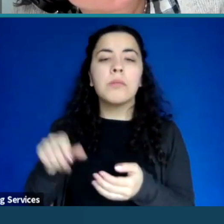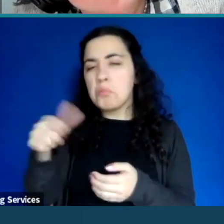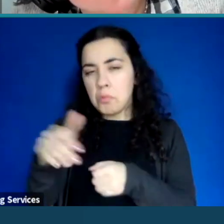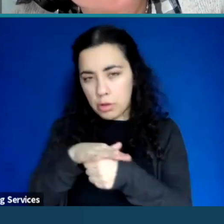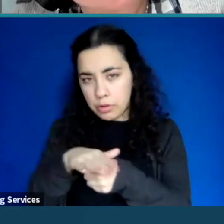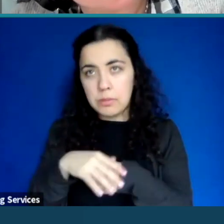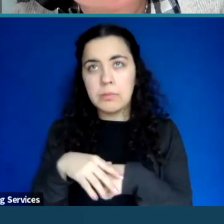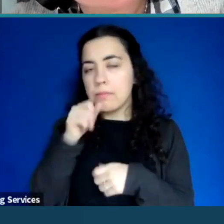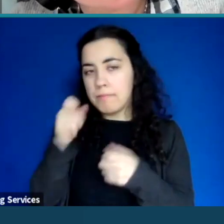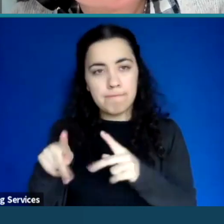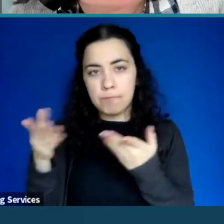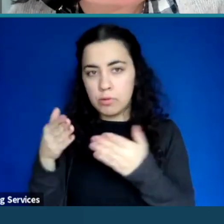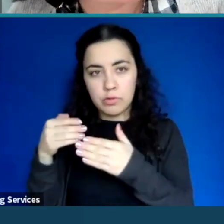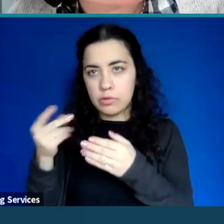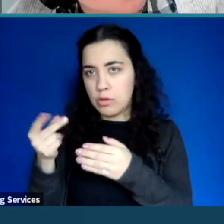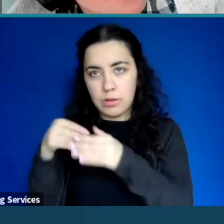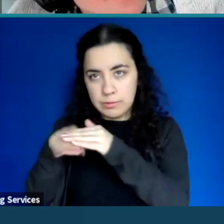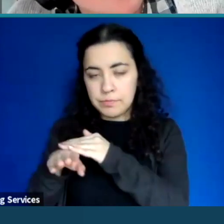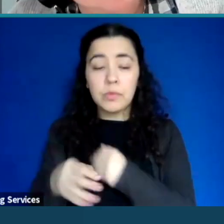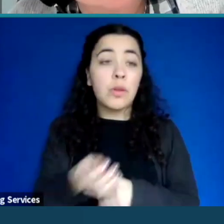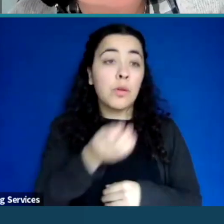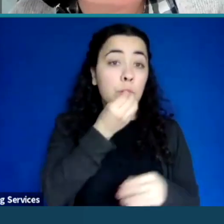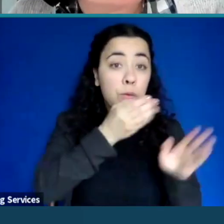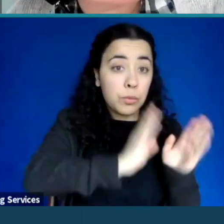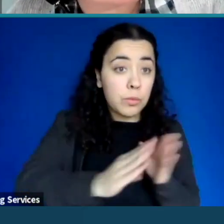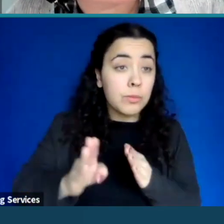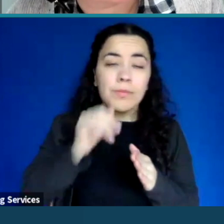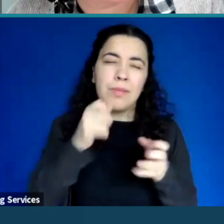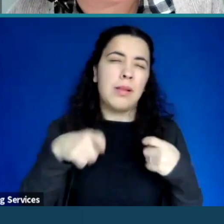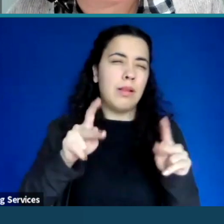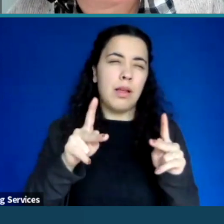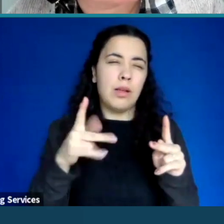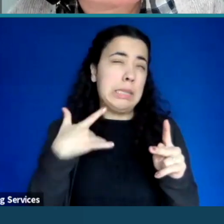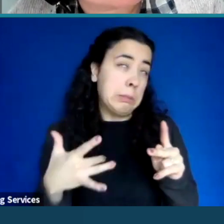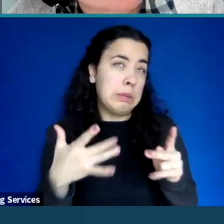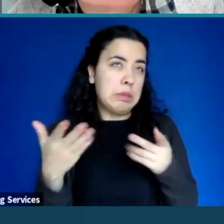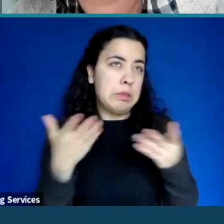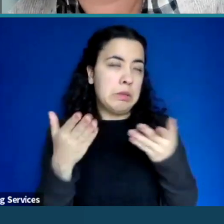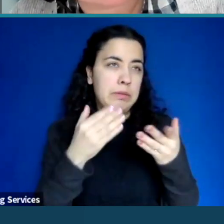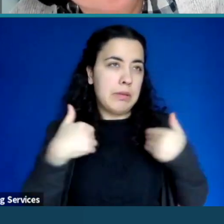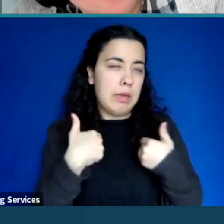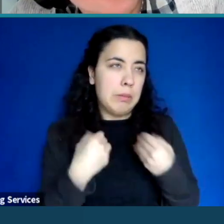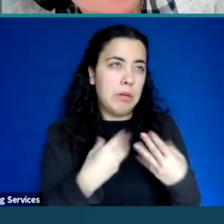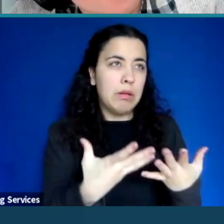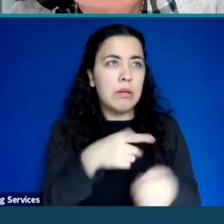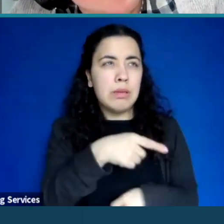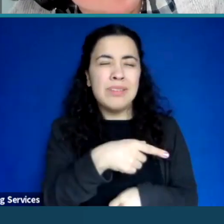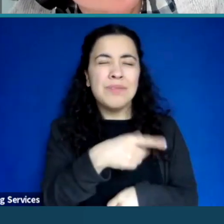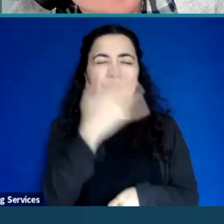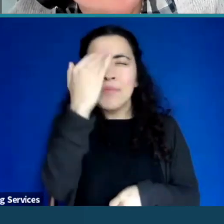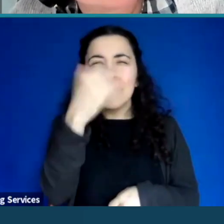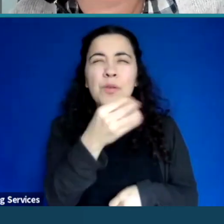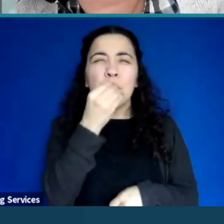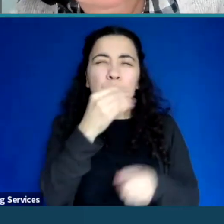areas typically don't allow service animals. It's under the food code. They're not required to be in the food